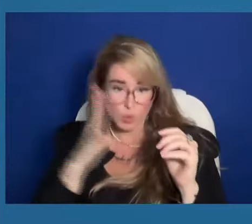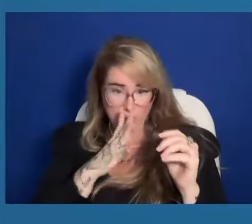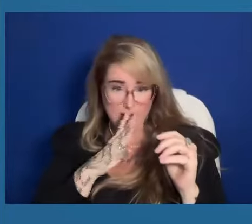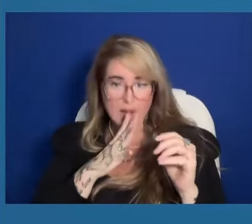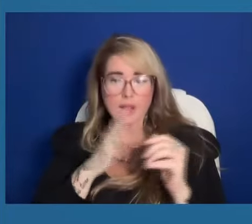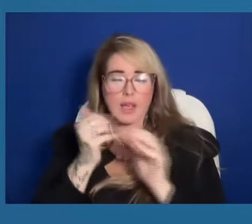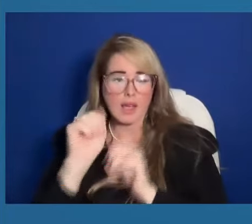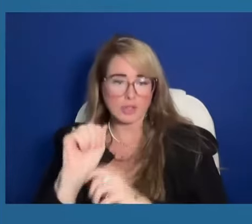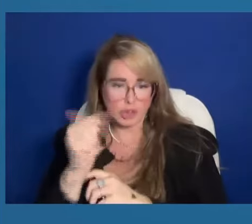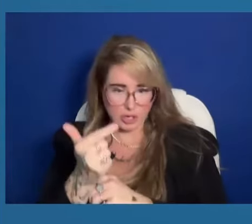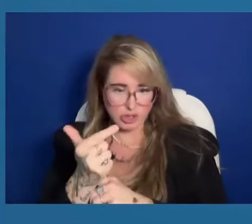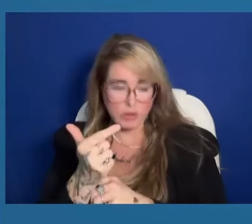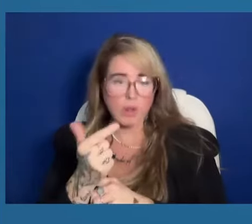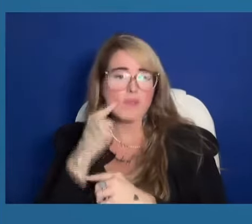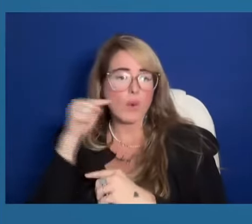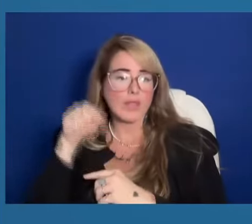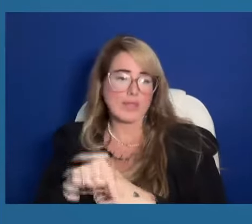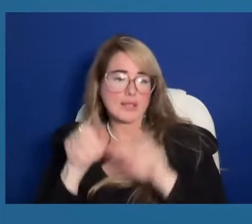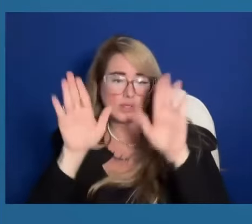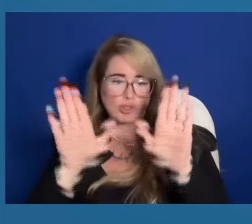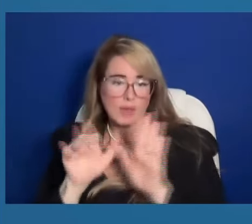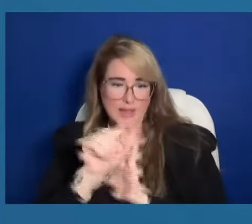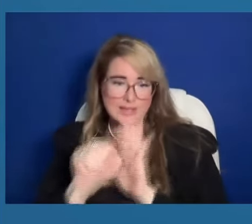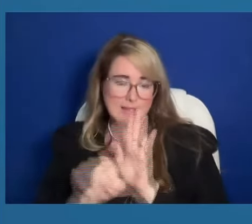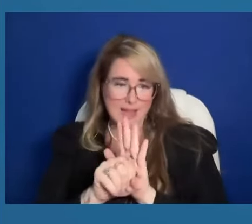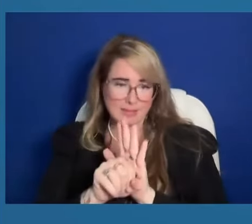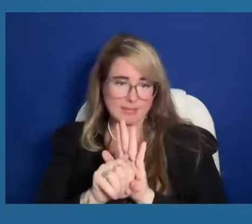attorney general of this great state.